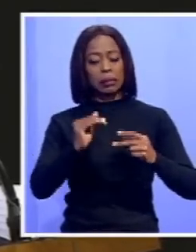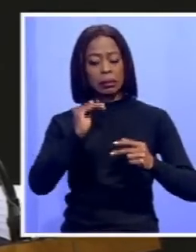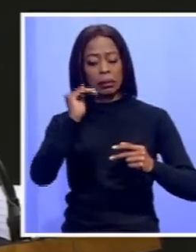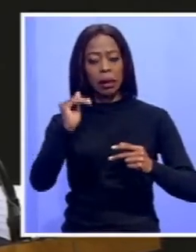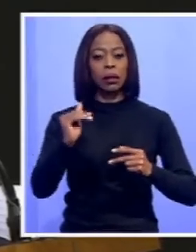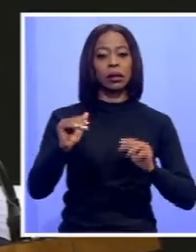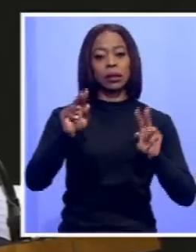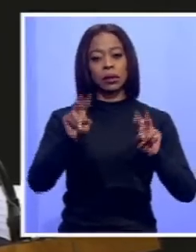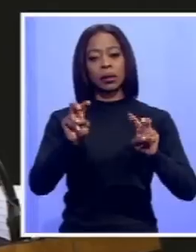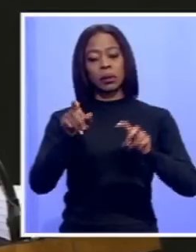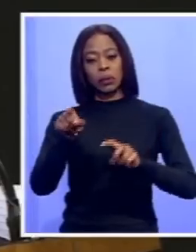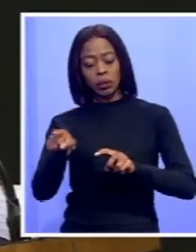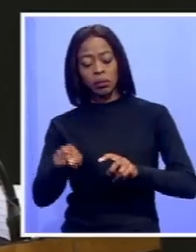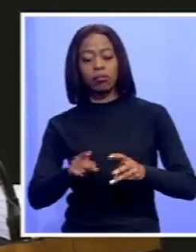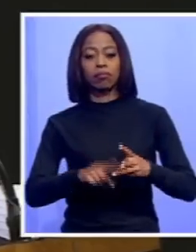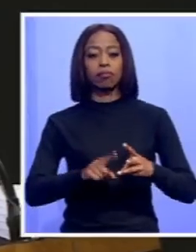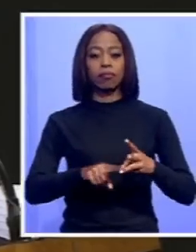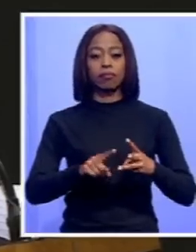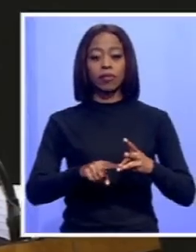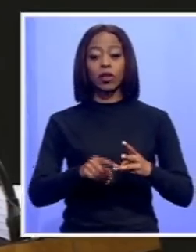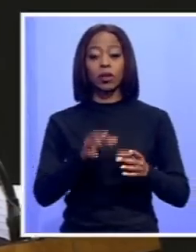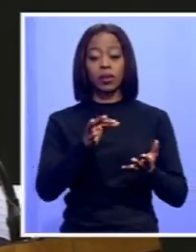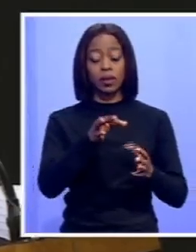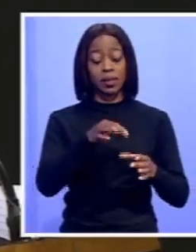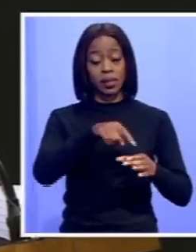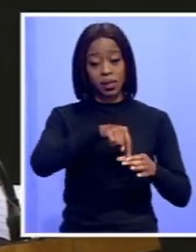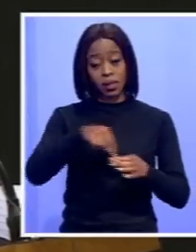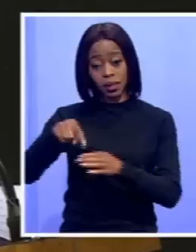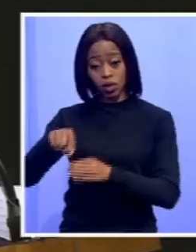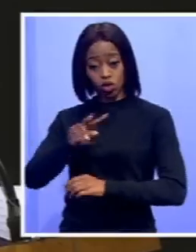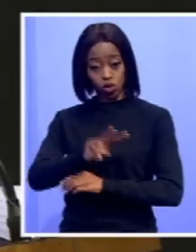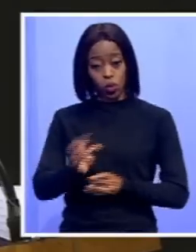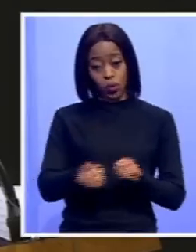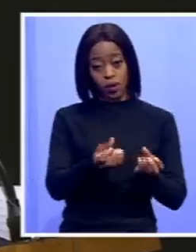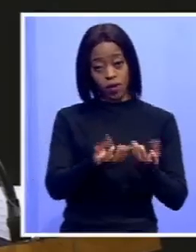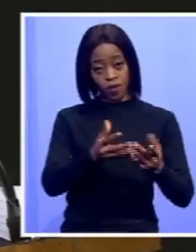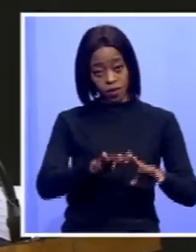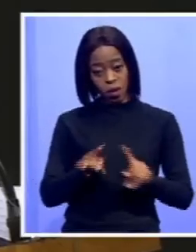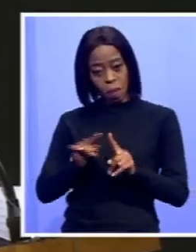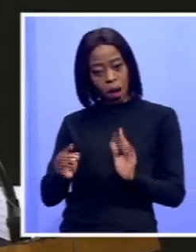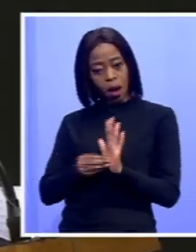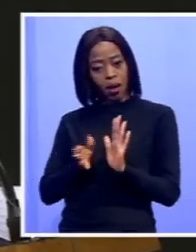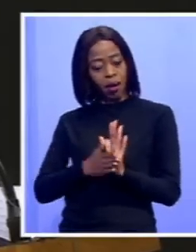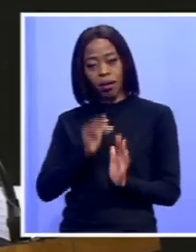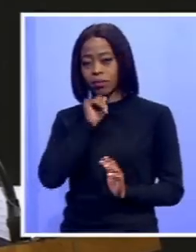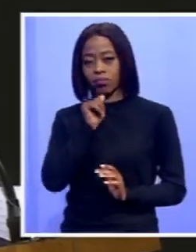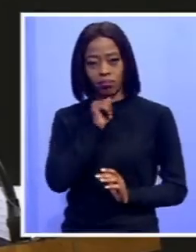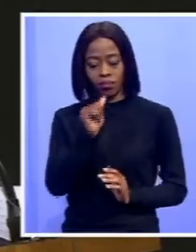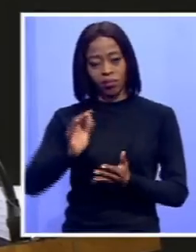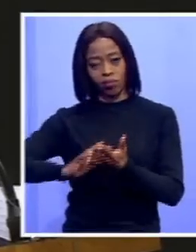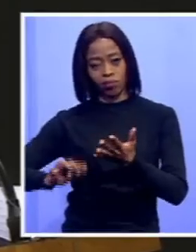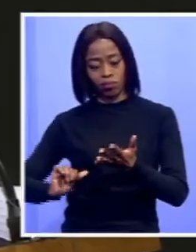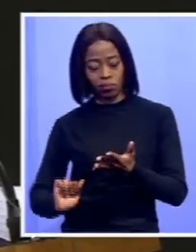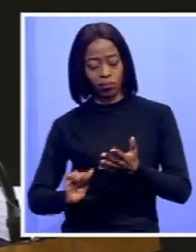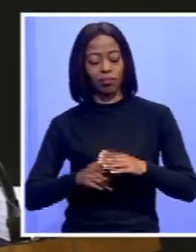matter. Sub 3, he had received 2 discs in this matter. Sub 4, he had not mentioned these 2 discs in his statement. Sub